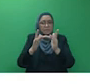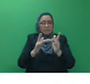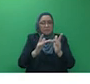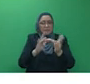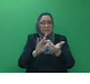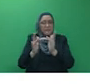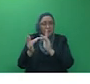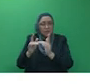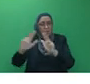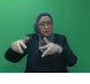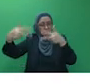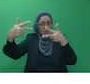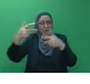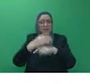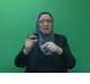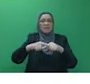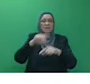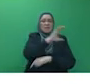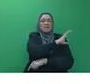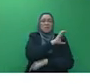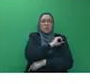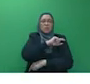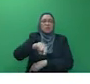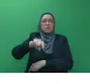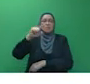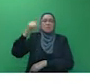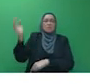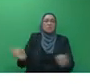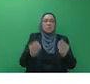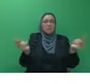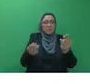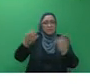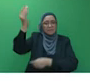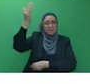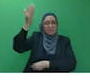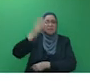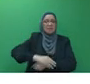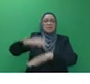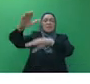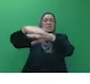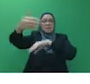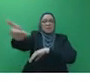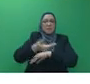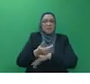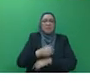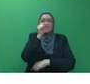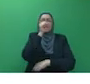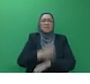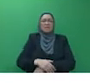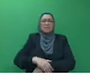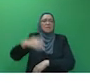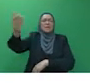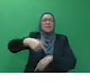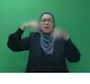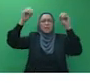stuff like that and then we call a comedian or call a singer or you know call a magician whatever you know call us to to